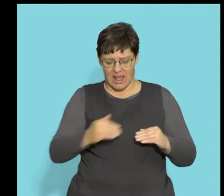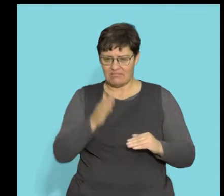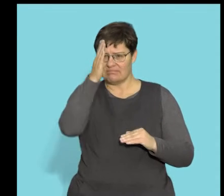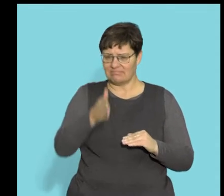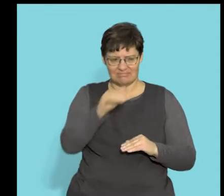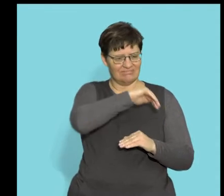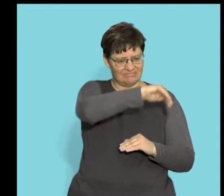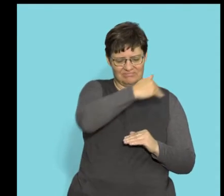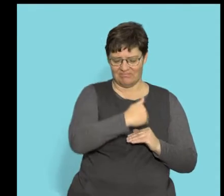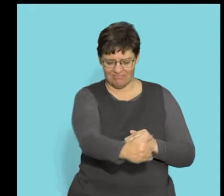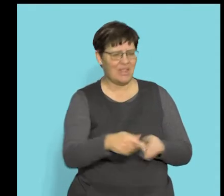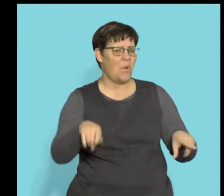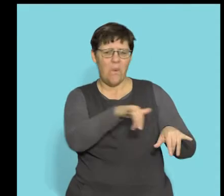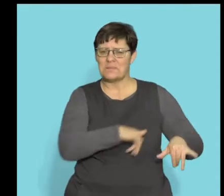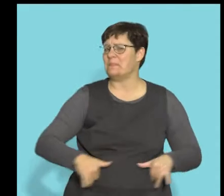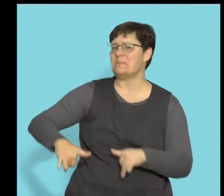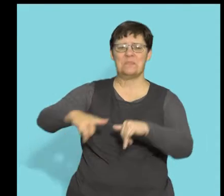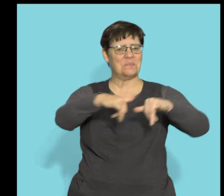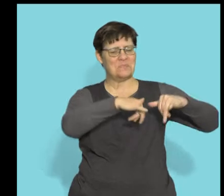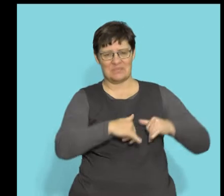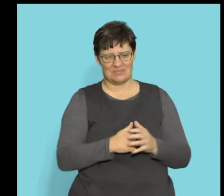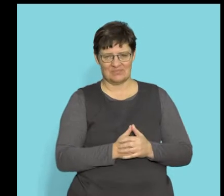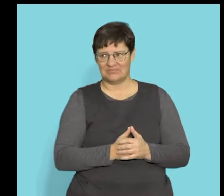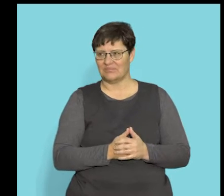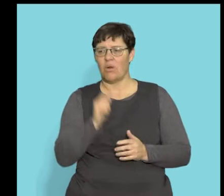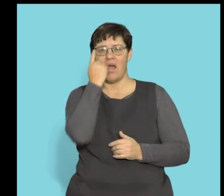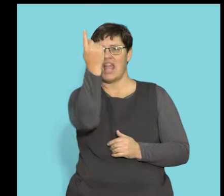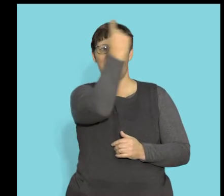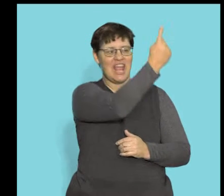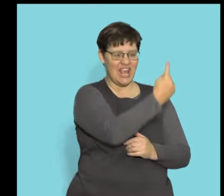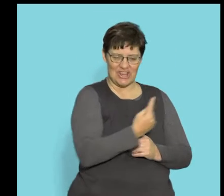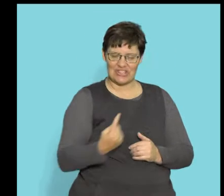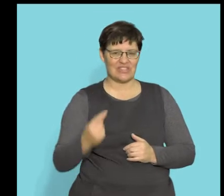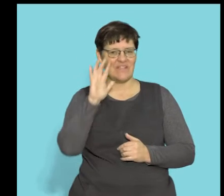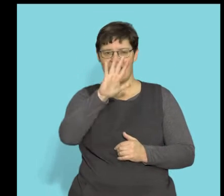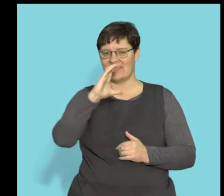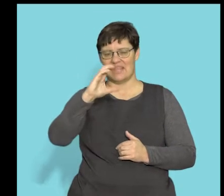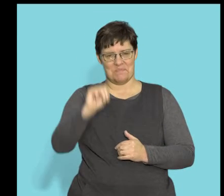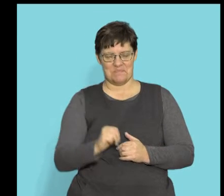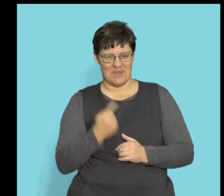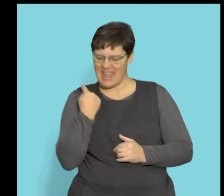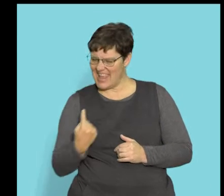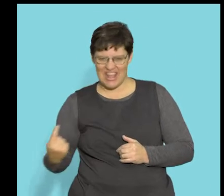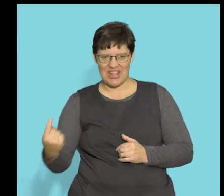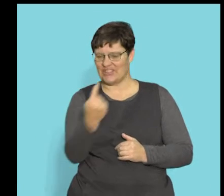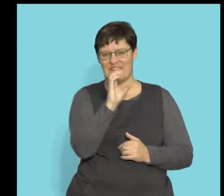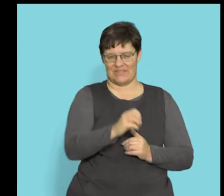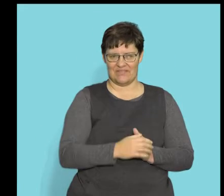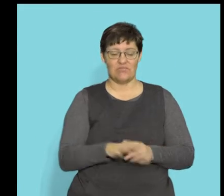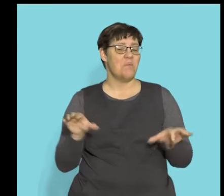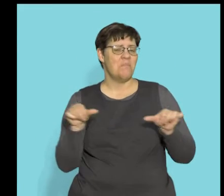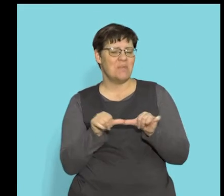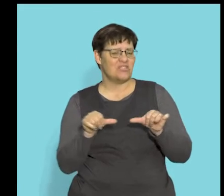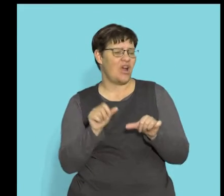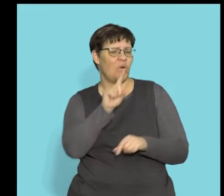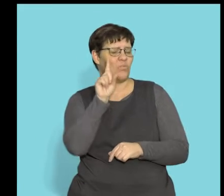means that each of these sides, everywhere you look, each side is 5 centimeters.